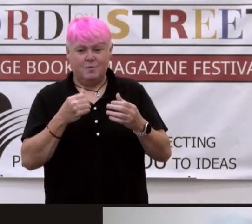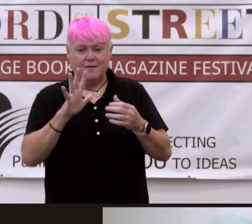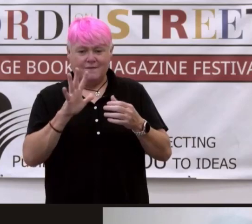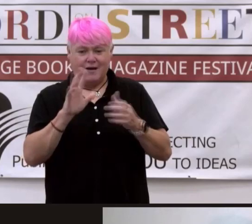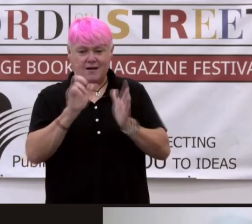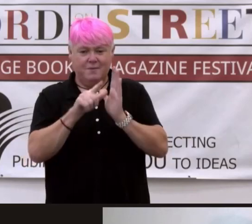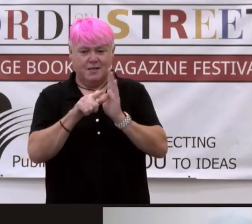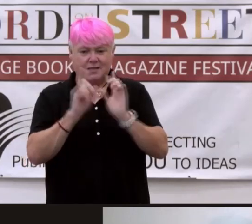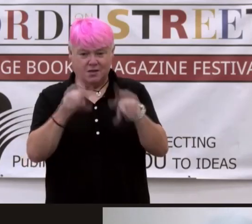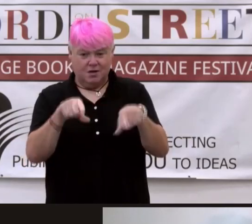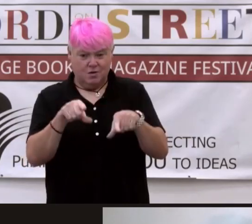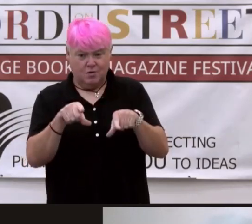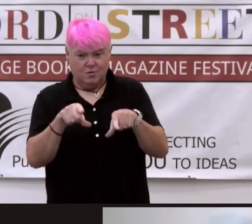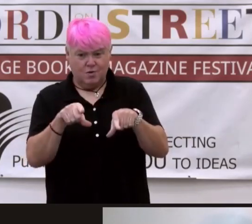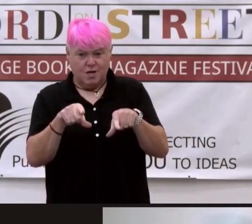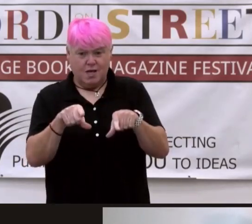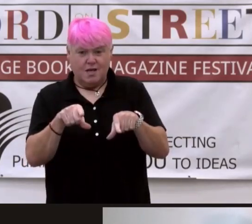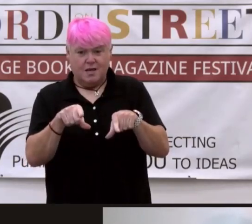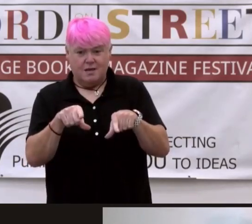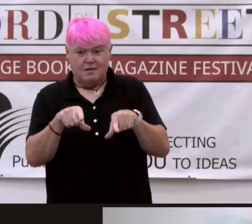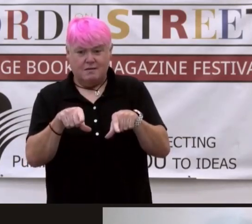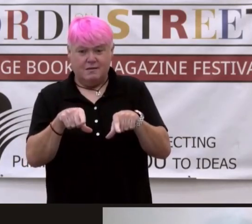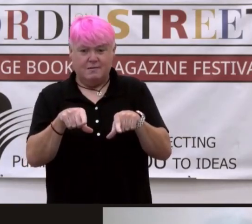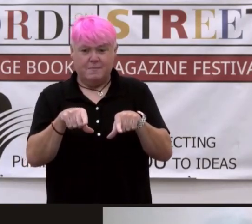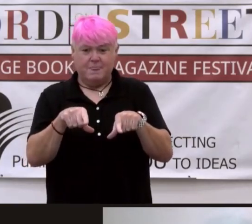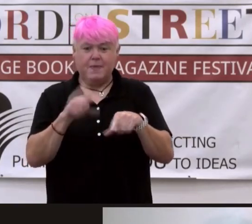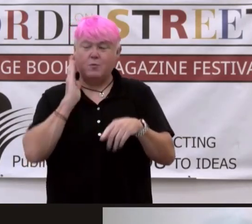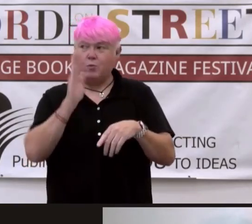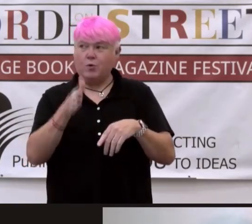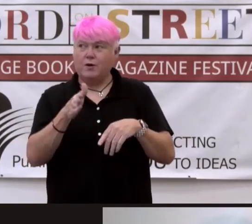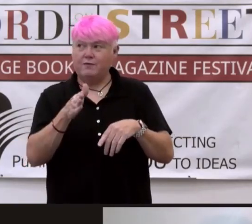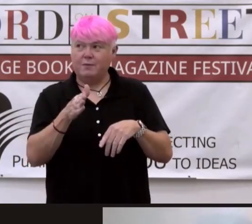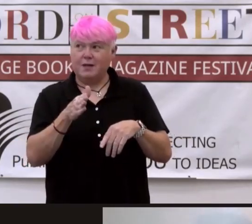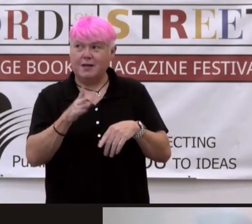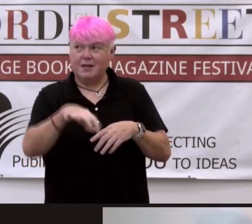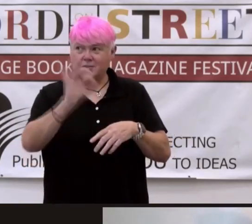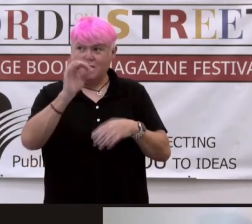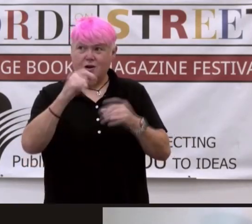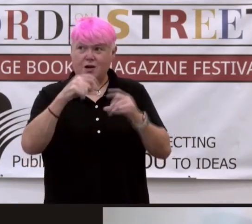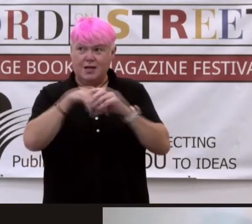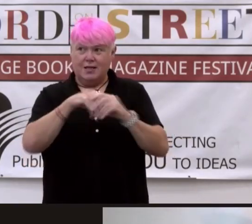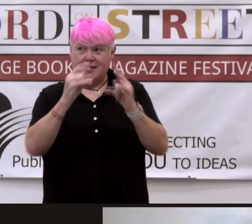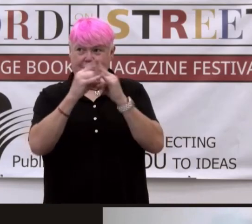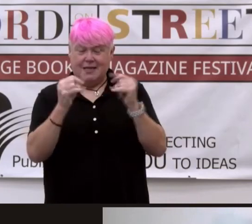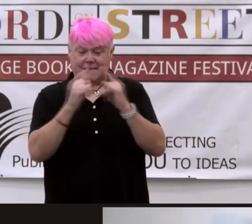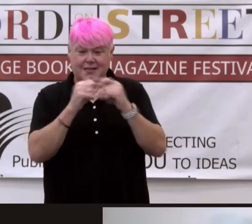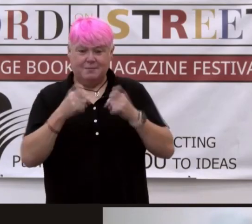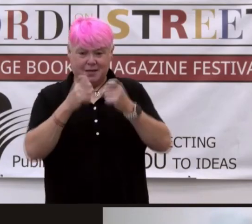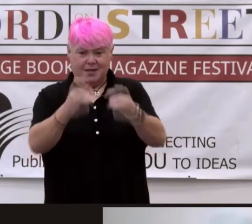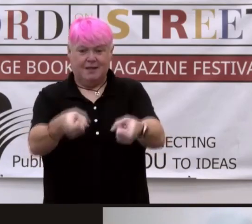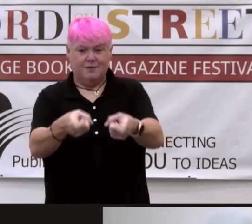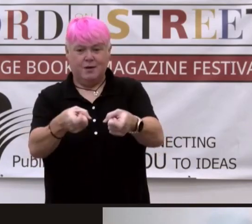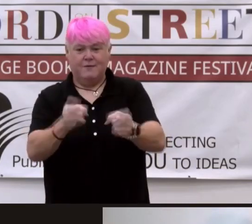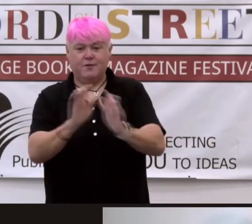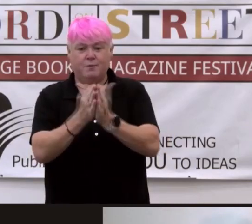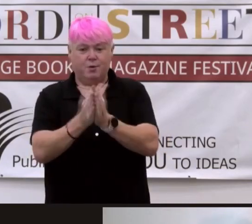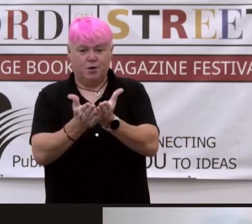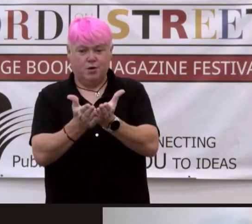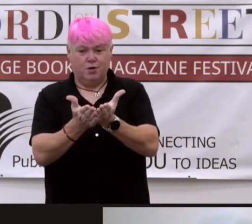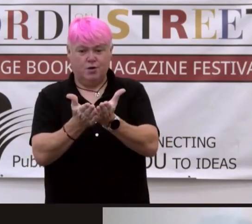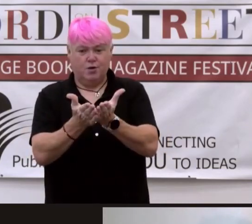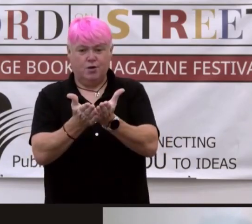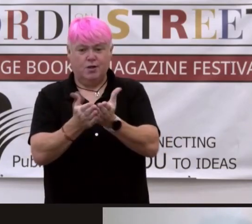going to do that. What would have been a draw in the actual tent. We're going to do a giveaway for the book. So if there are